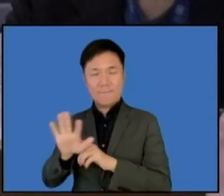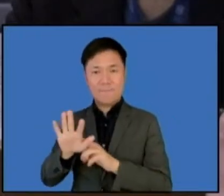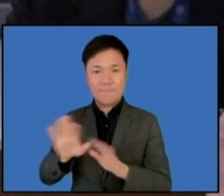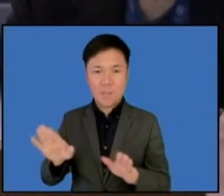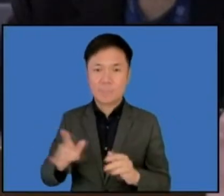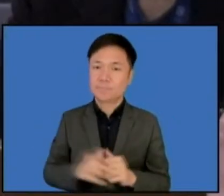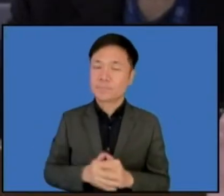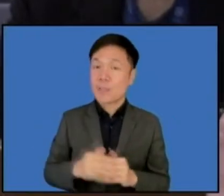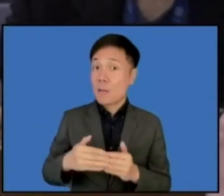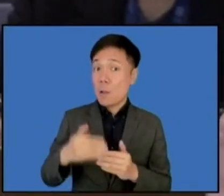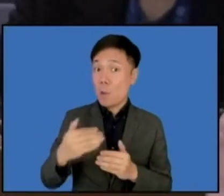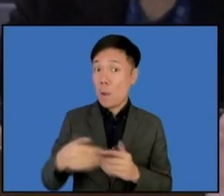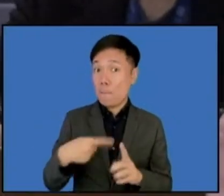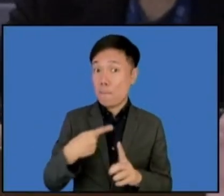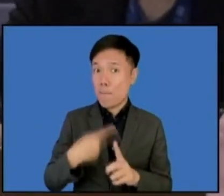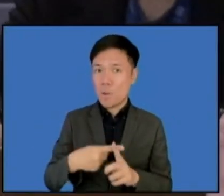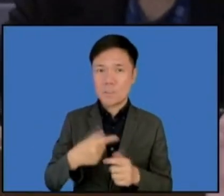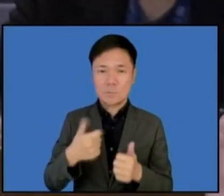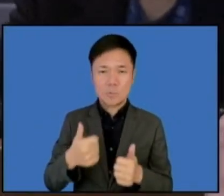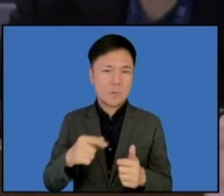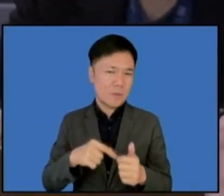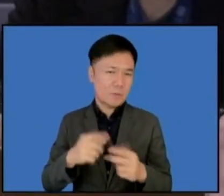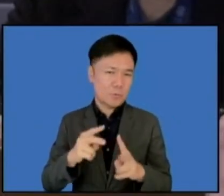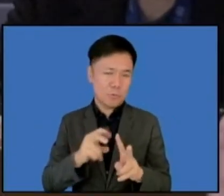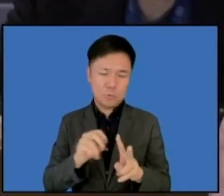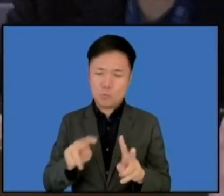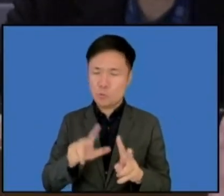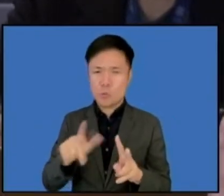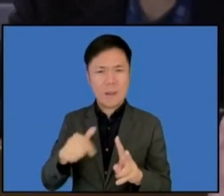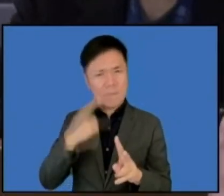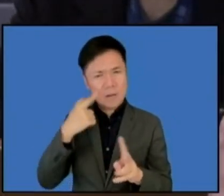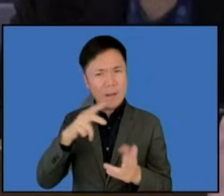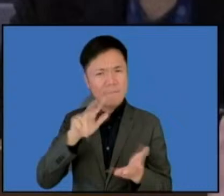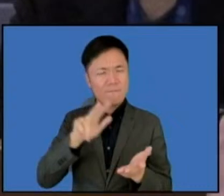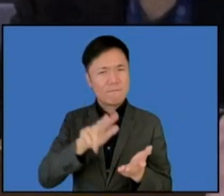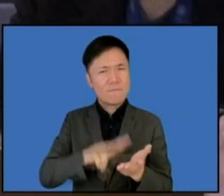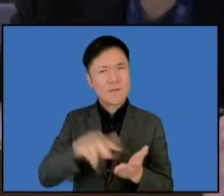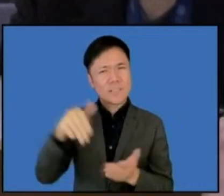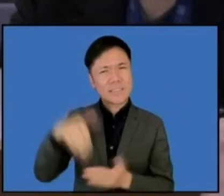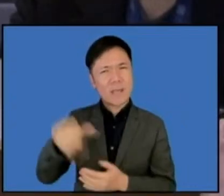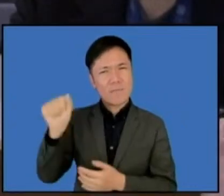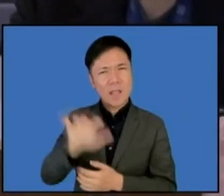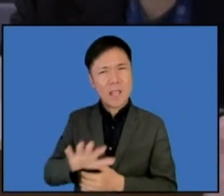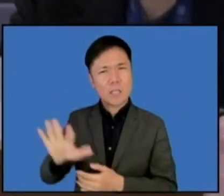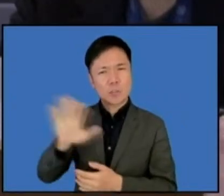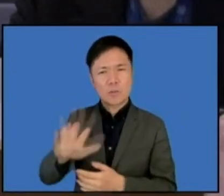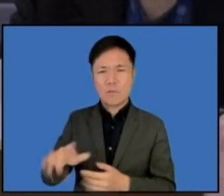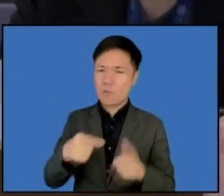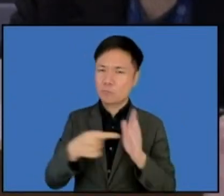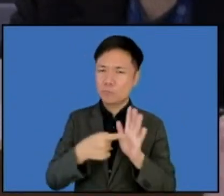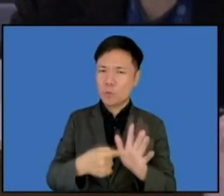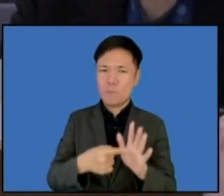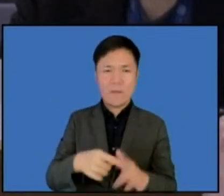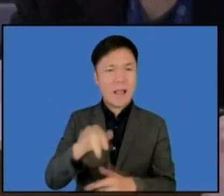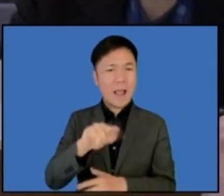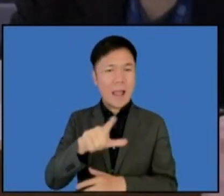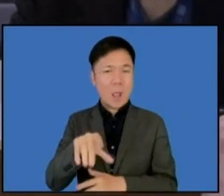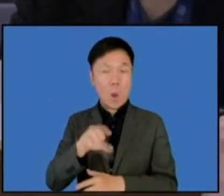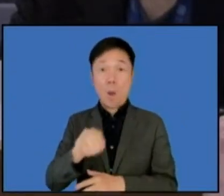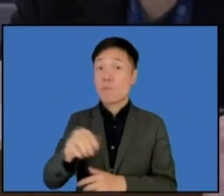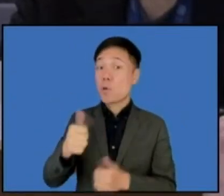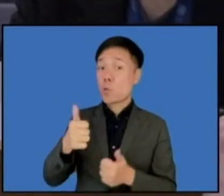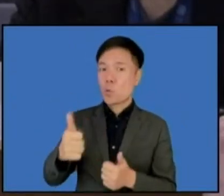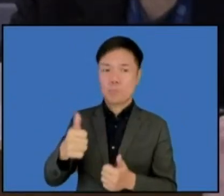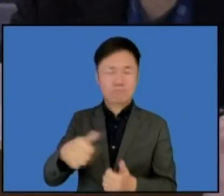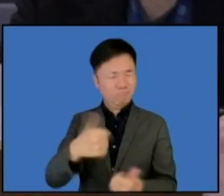positive development is the 2023 adoption of the South Asian Qualification Framework, developed with ILO and Swiss government support under the SAARC Plan